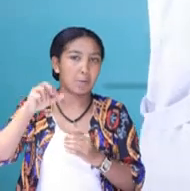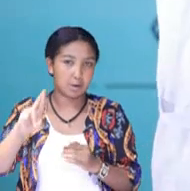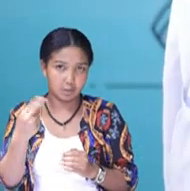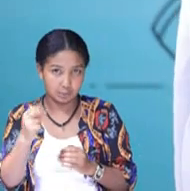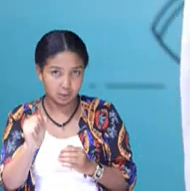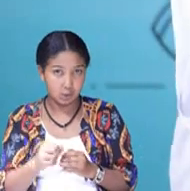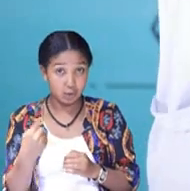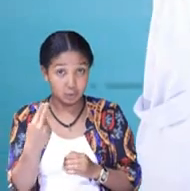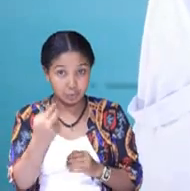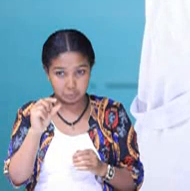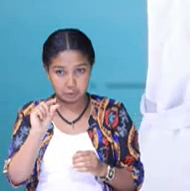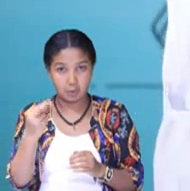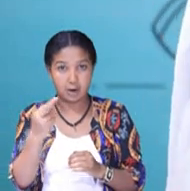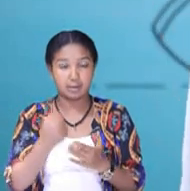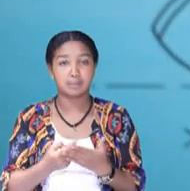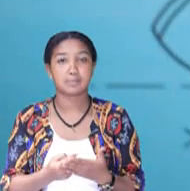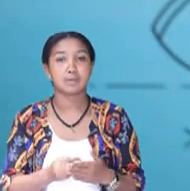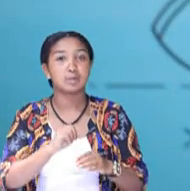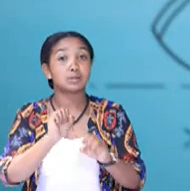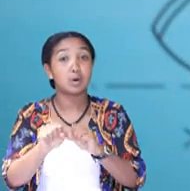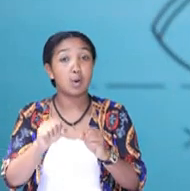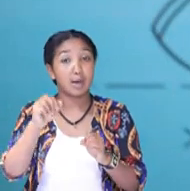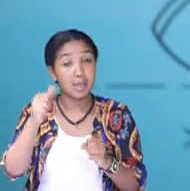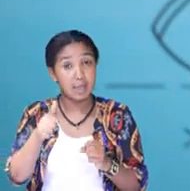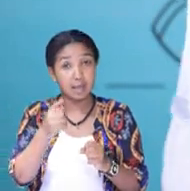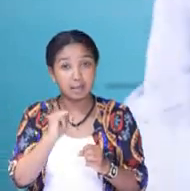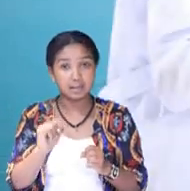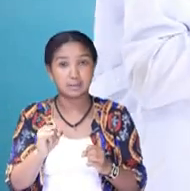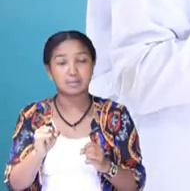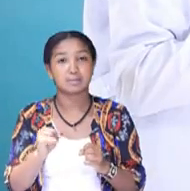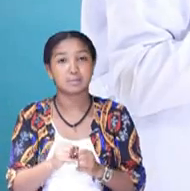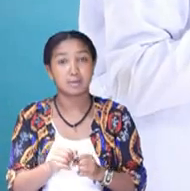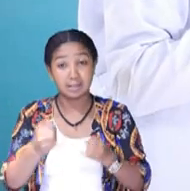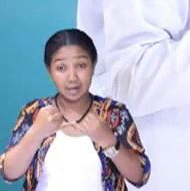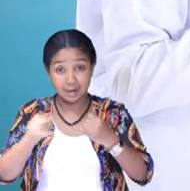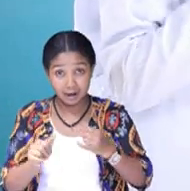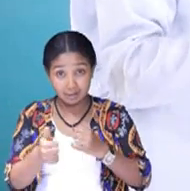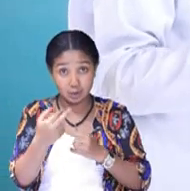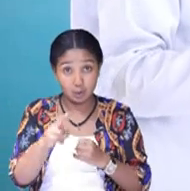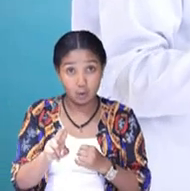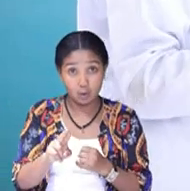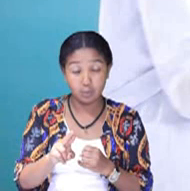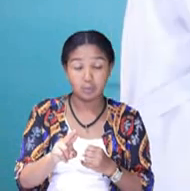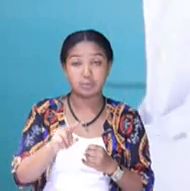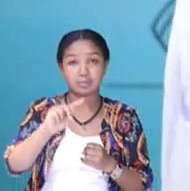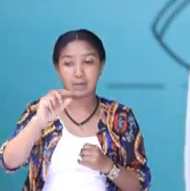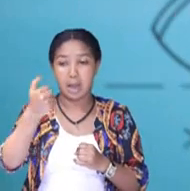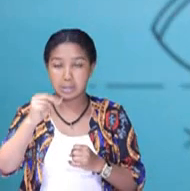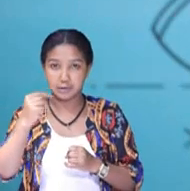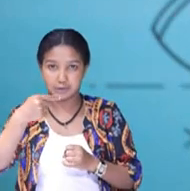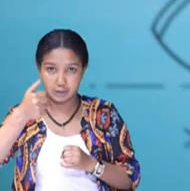R. Usually we use small r actually here. Therefore, A is the linear acceleration or the tangential